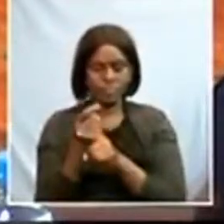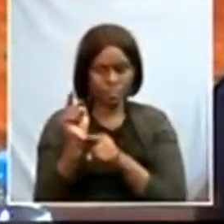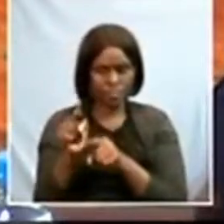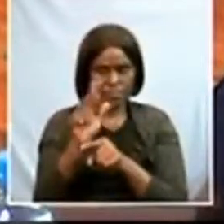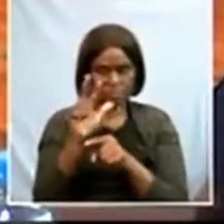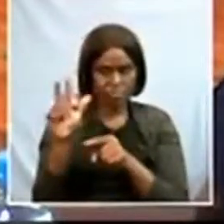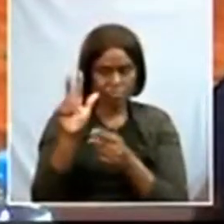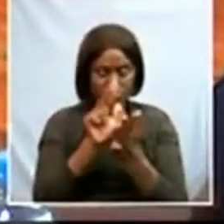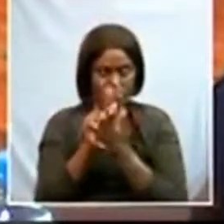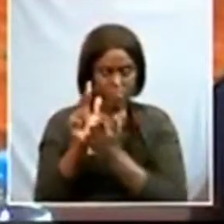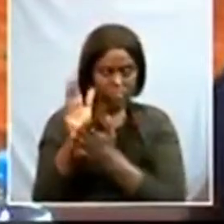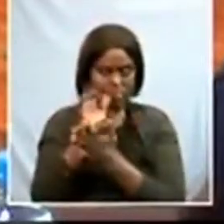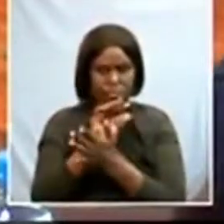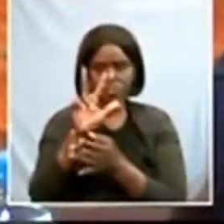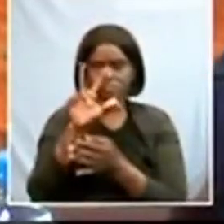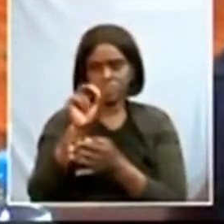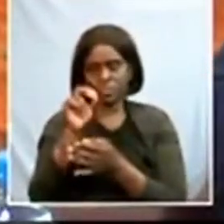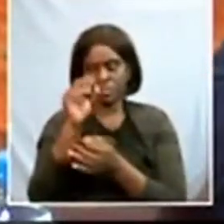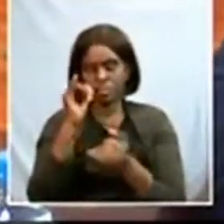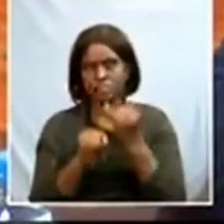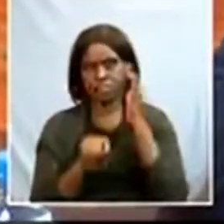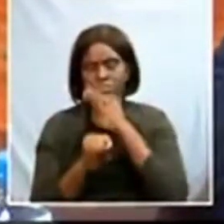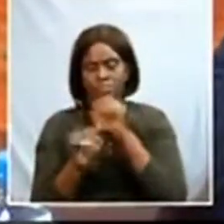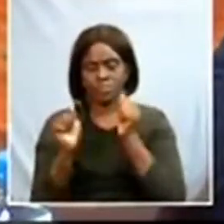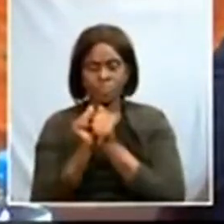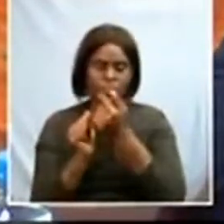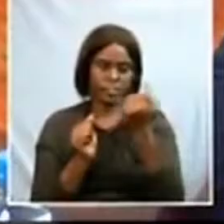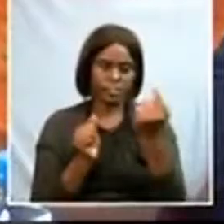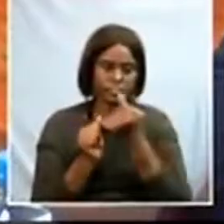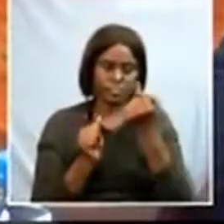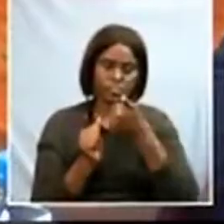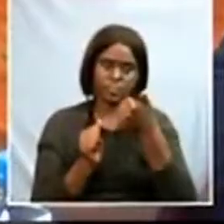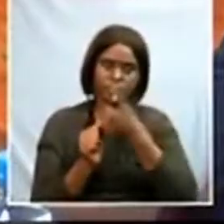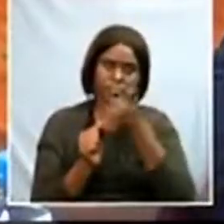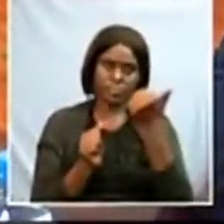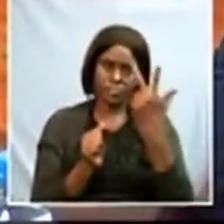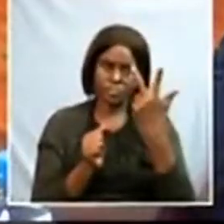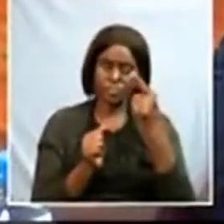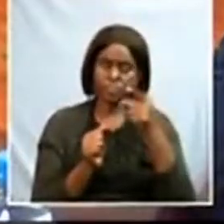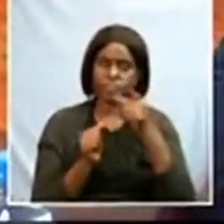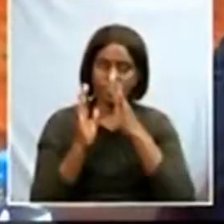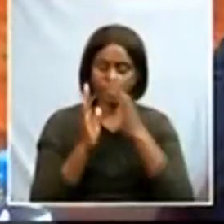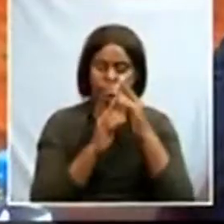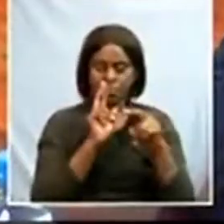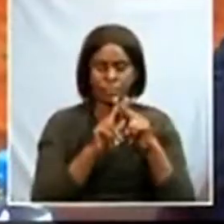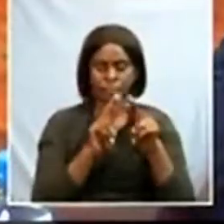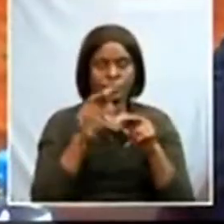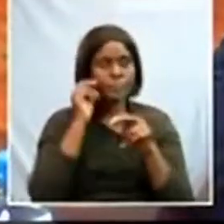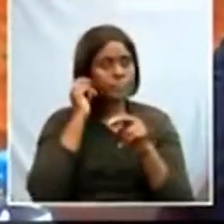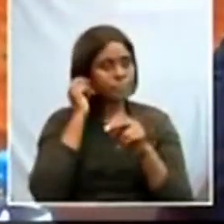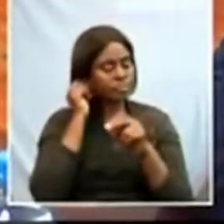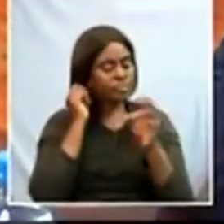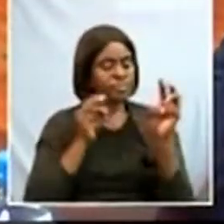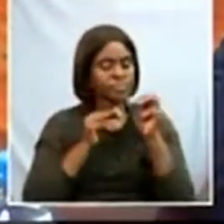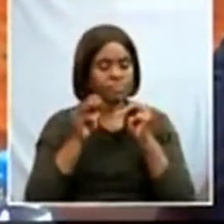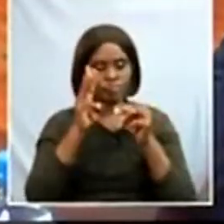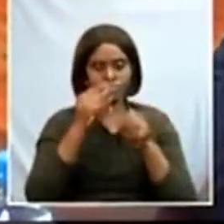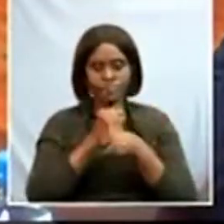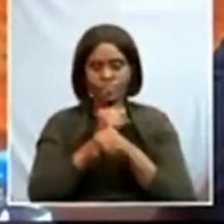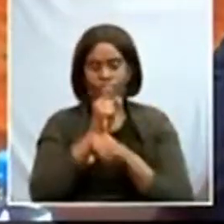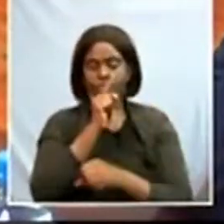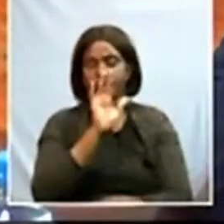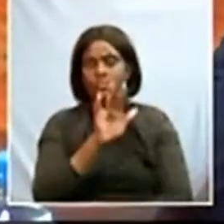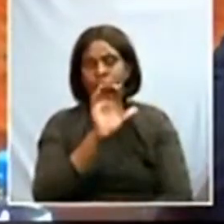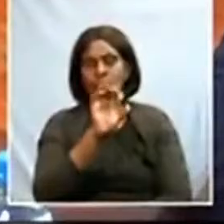33 approved projects, 30 were complete and only 3 were remaining. The major measure, Chair, management will ensure that